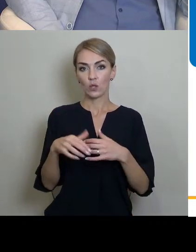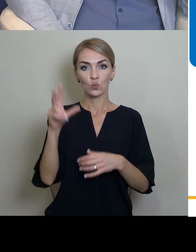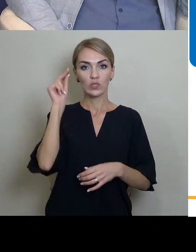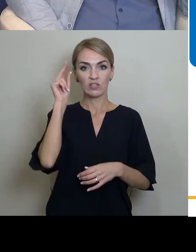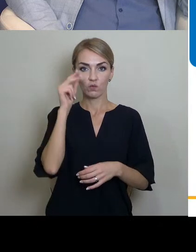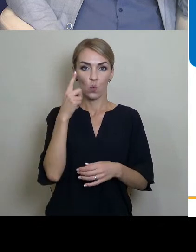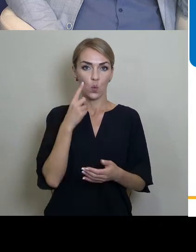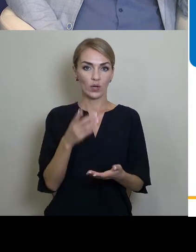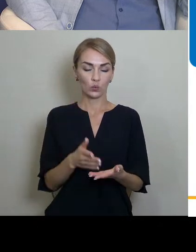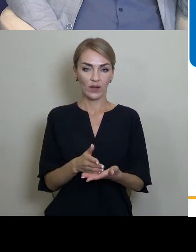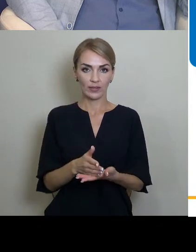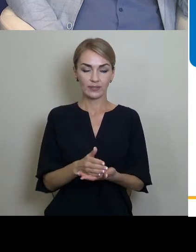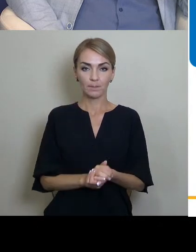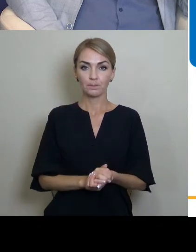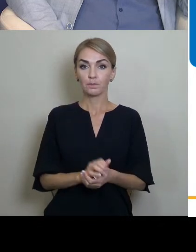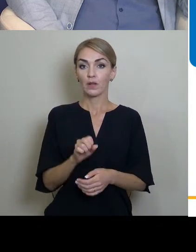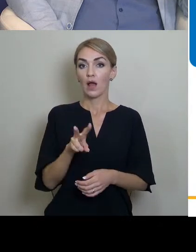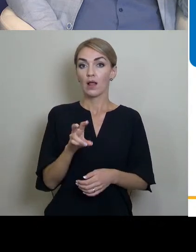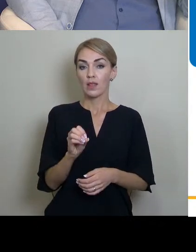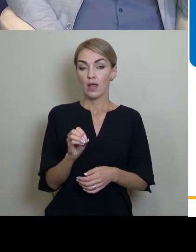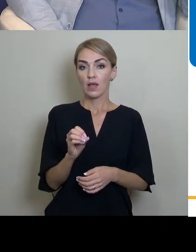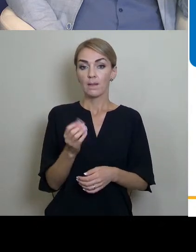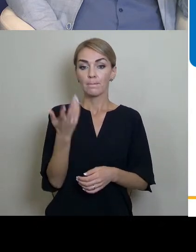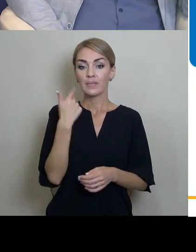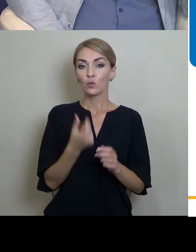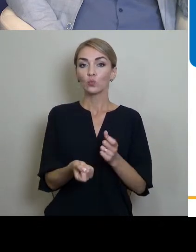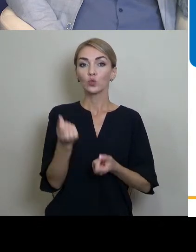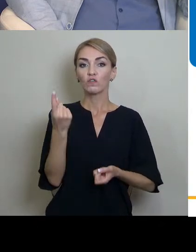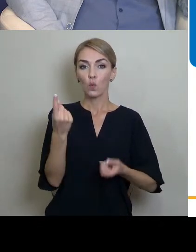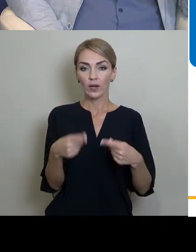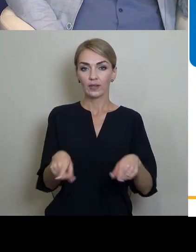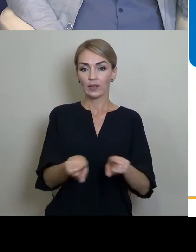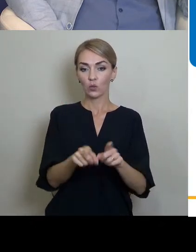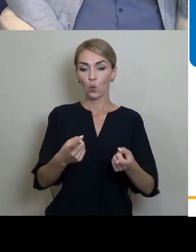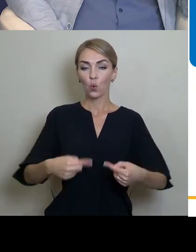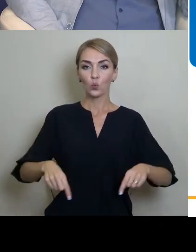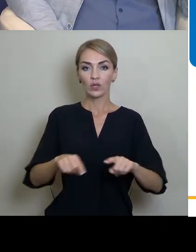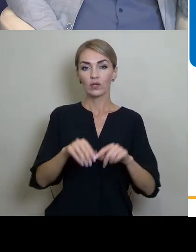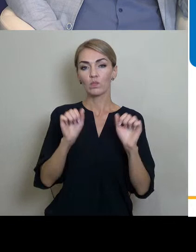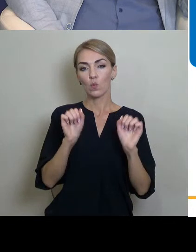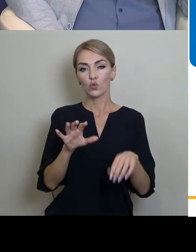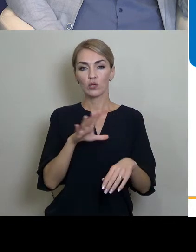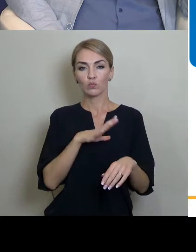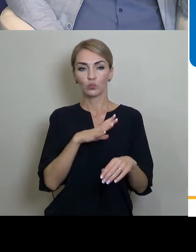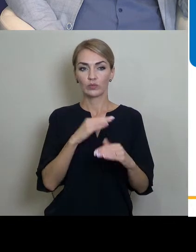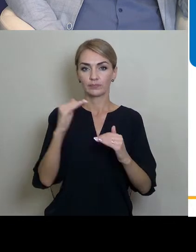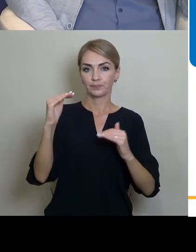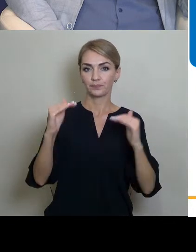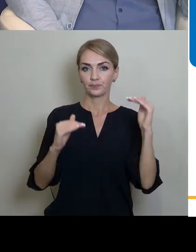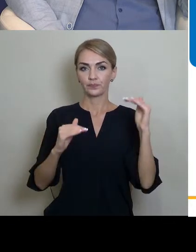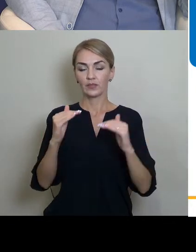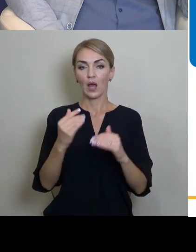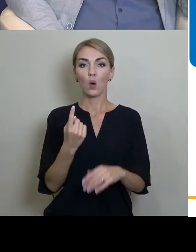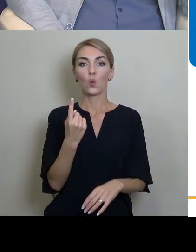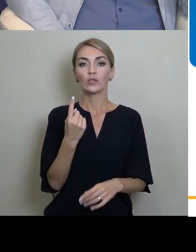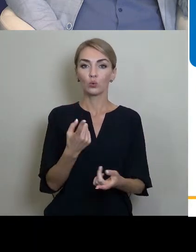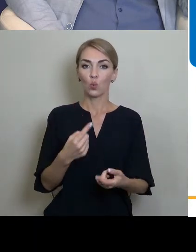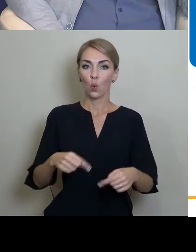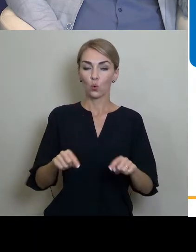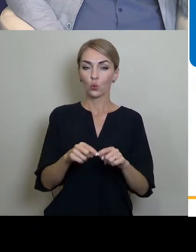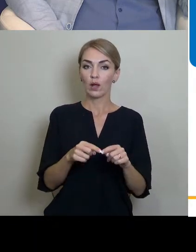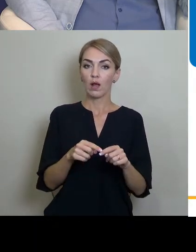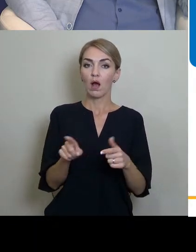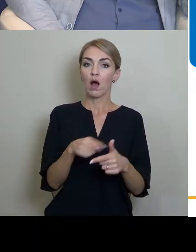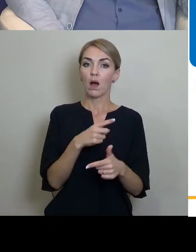mandates, 3 is an average number here. When delineating the constituencies, we can deviate from the